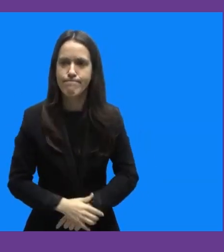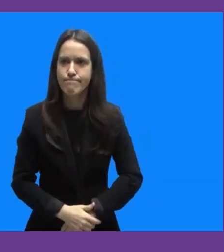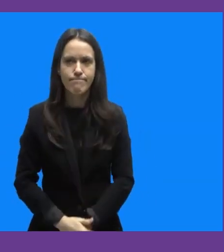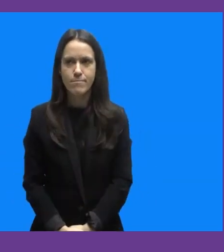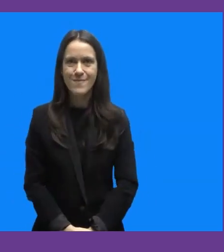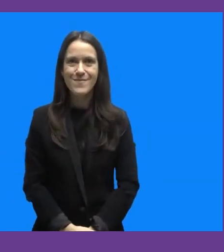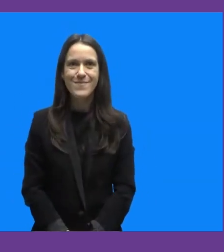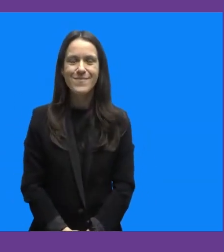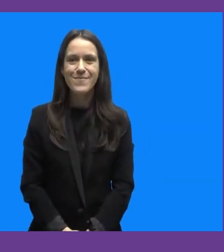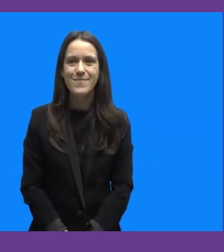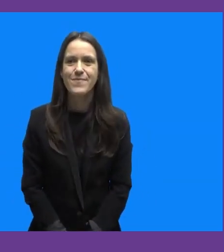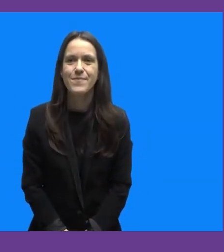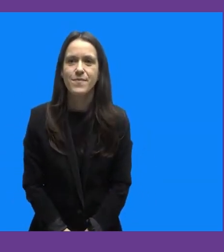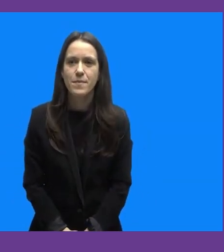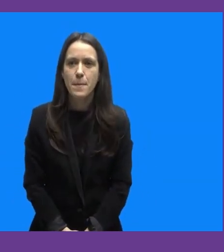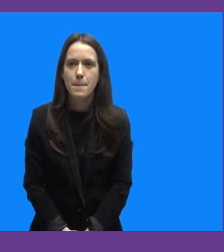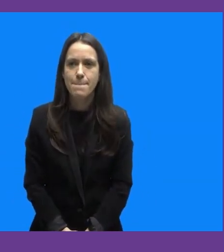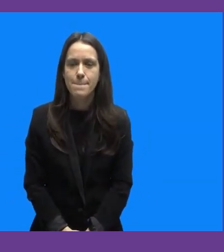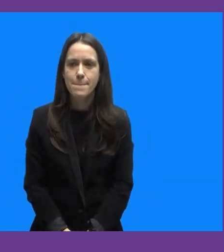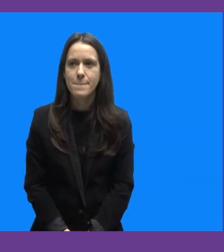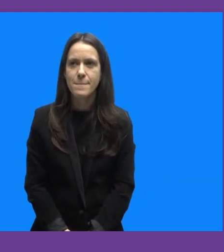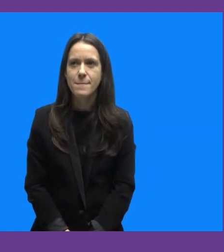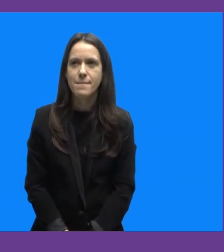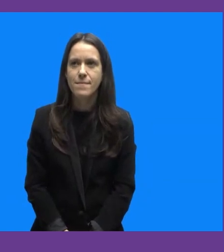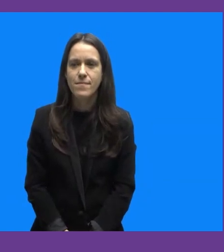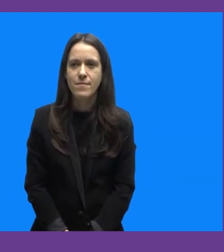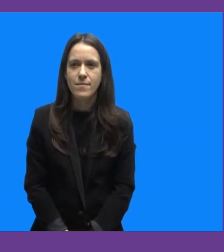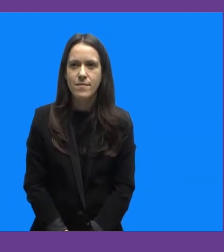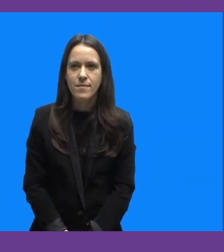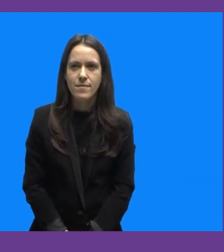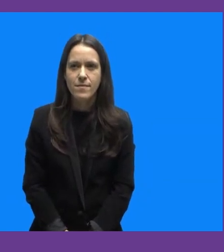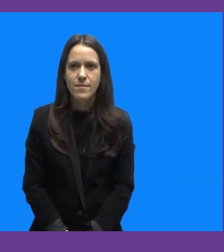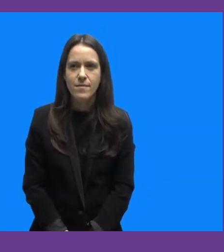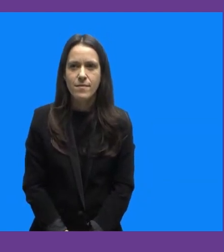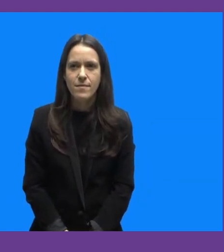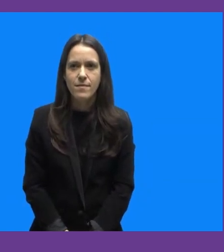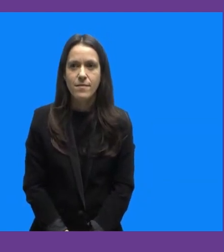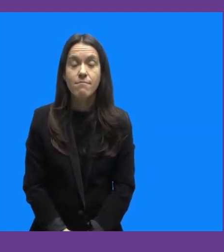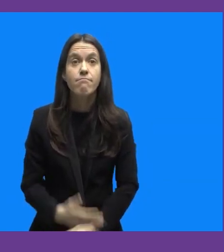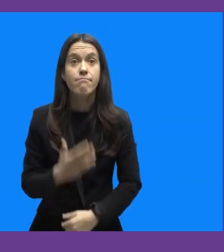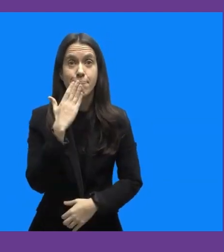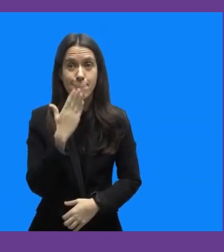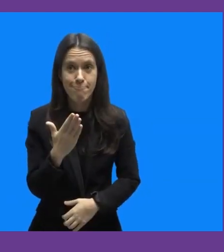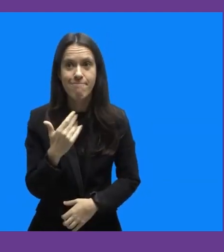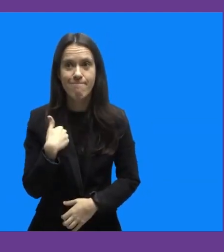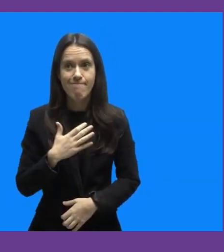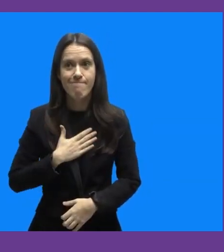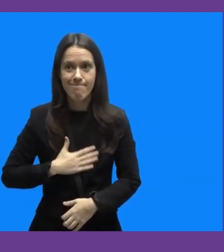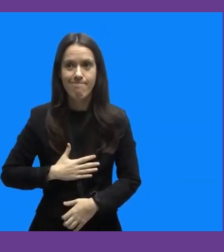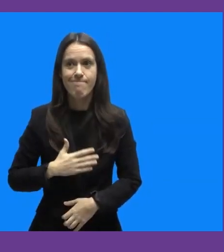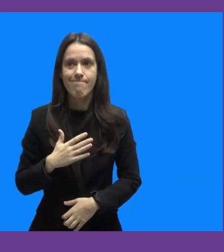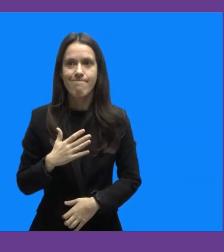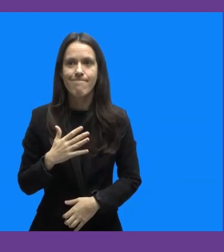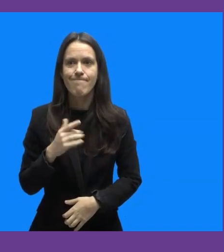to thank your questions. It's really important that we tell that fact that we did it at the beginning.